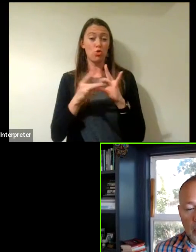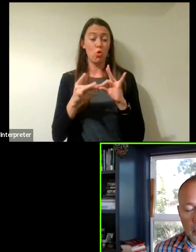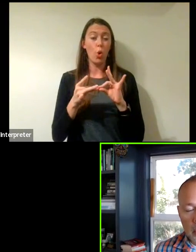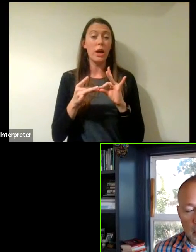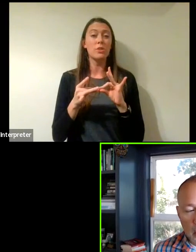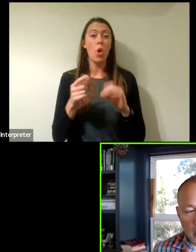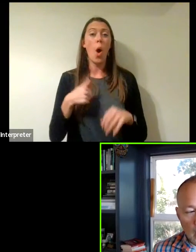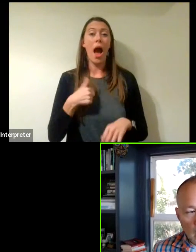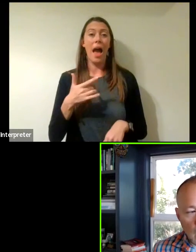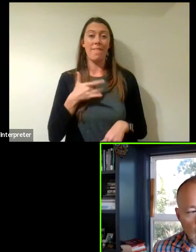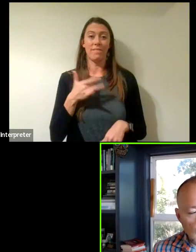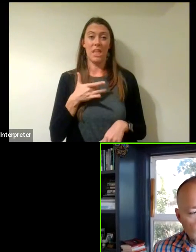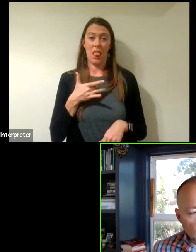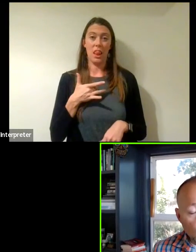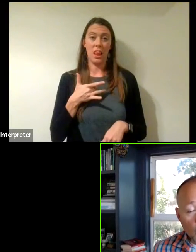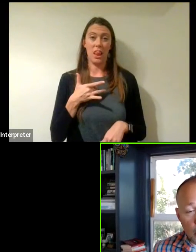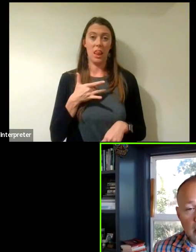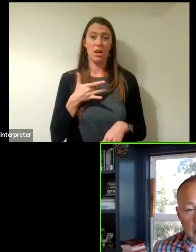and professional